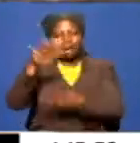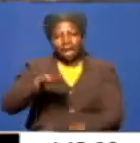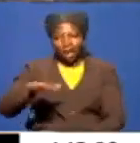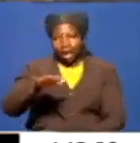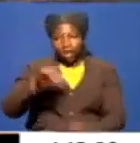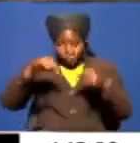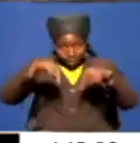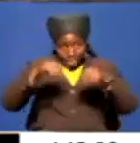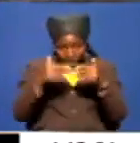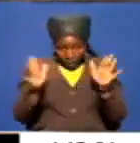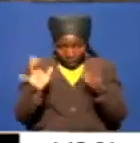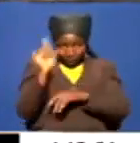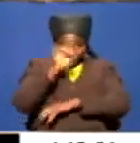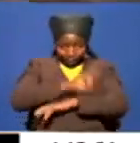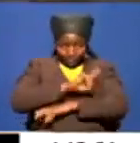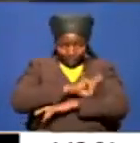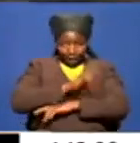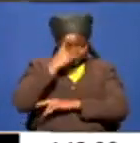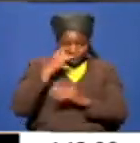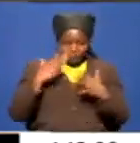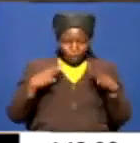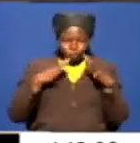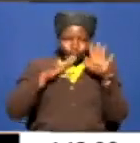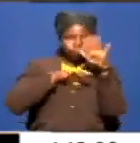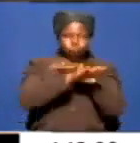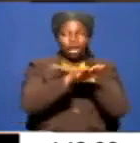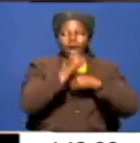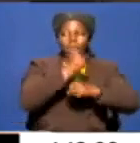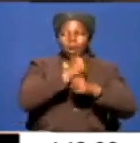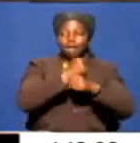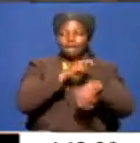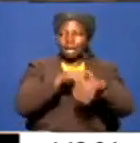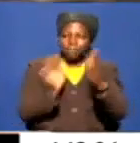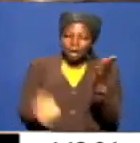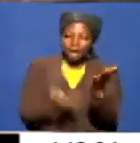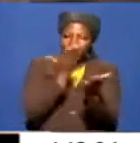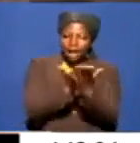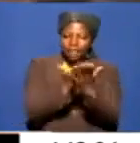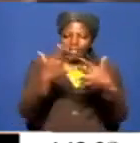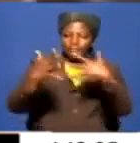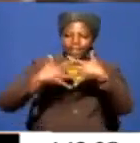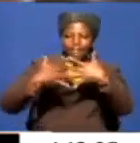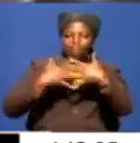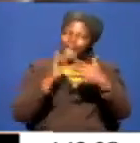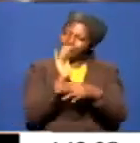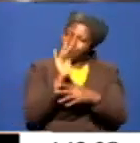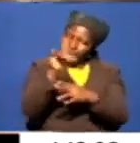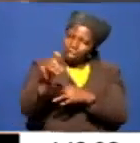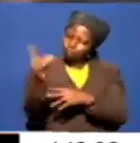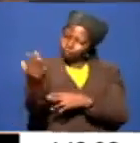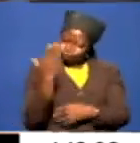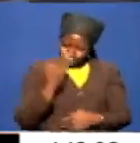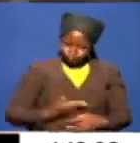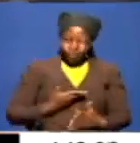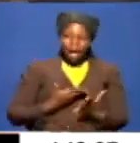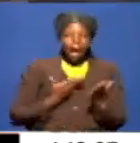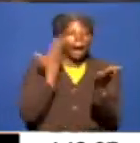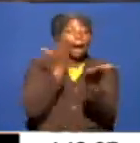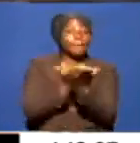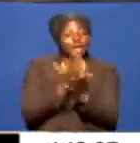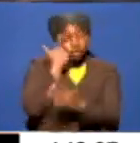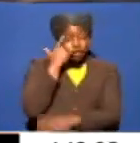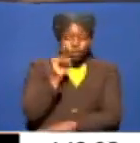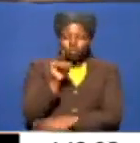ya kufungua kazi, waingie kazi. Kupiga kwa gate wameambia mkute na application ndio uingie. Of which director